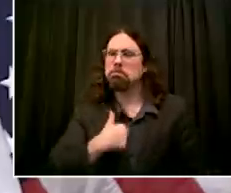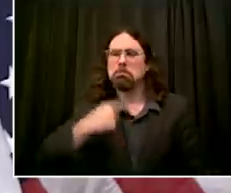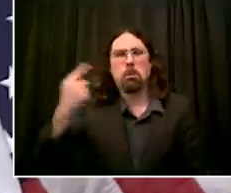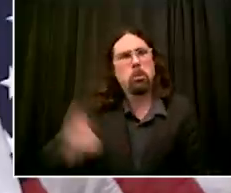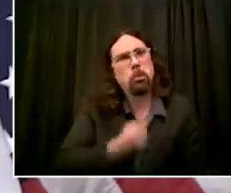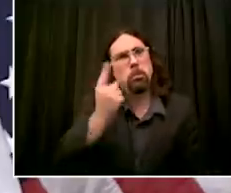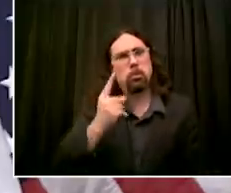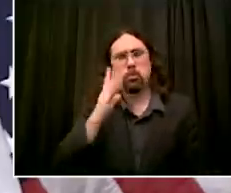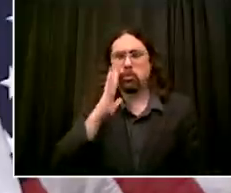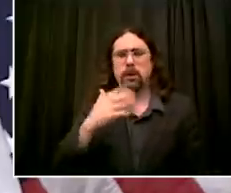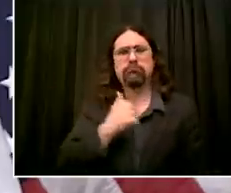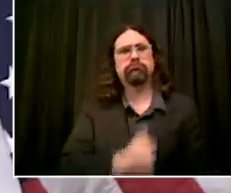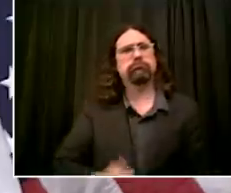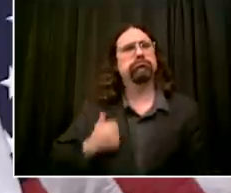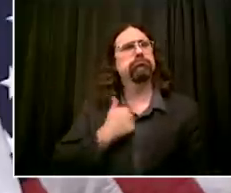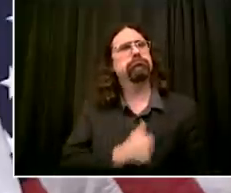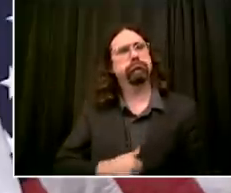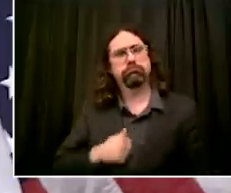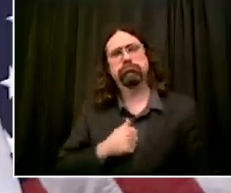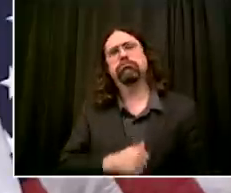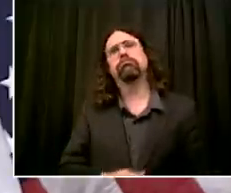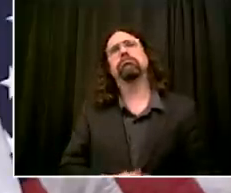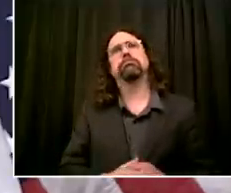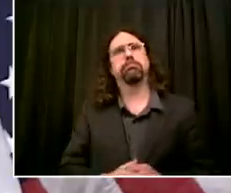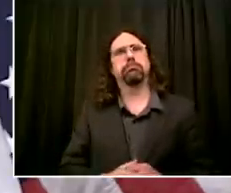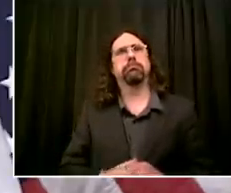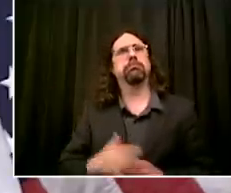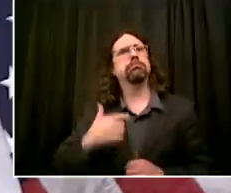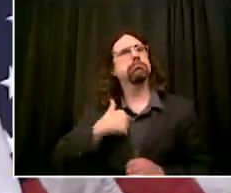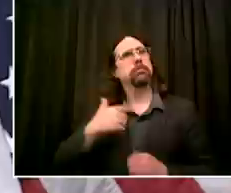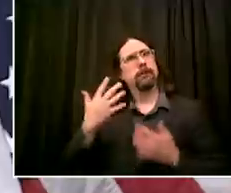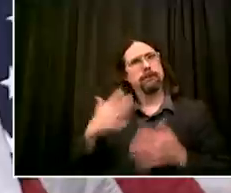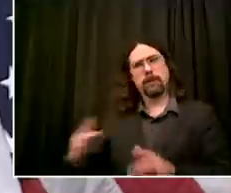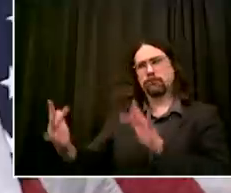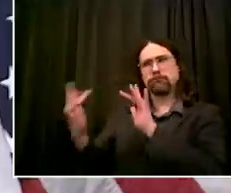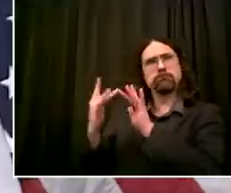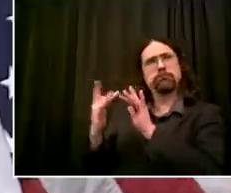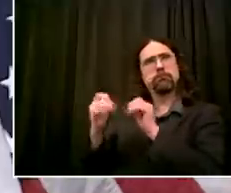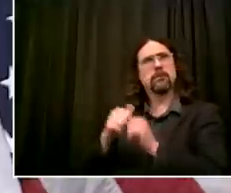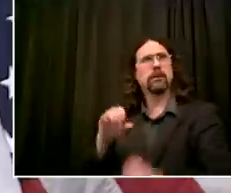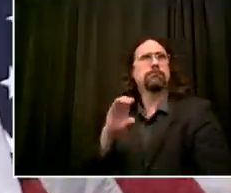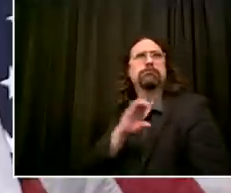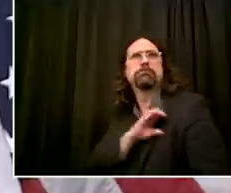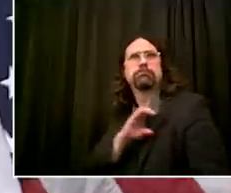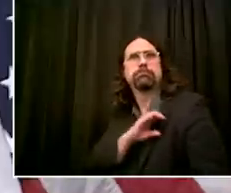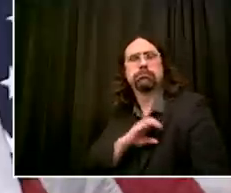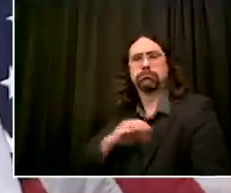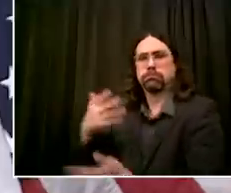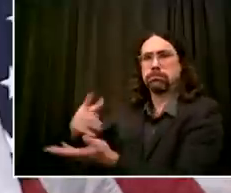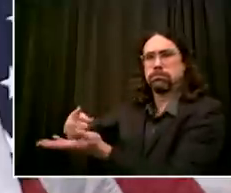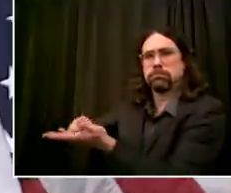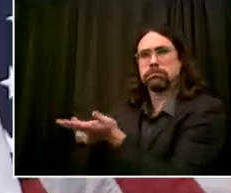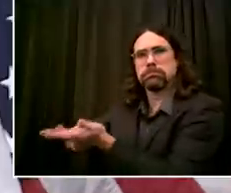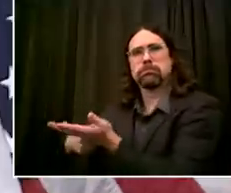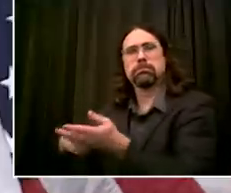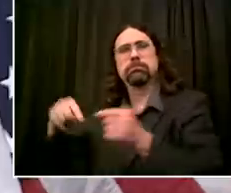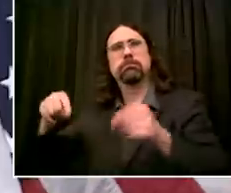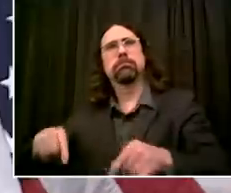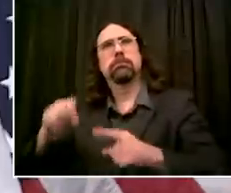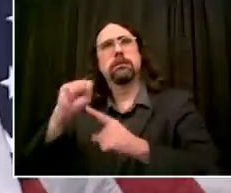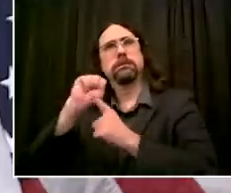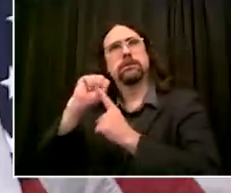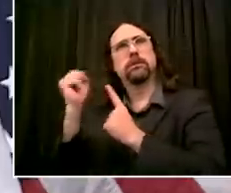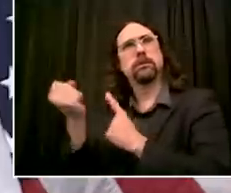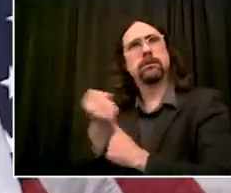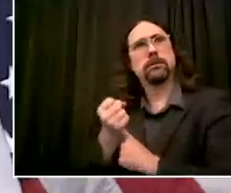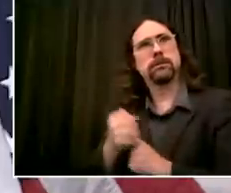There's also a formal investigation process by the Internal Affairs Bureau. There's a formal disciplinary process with due process. But I